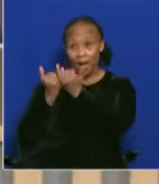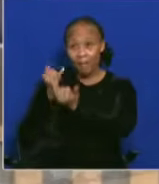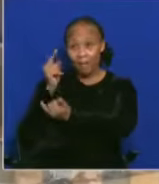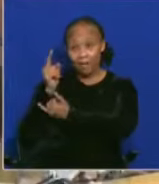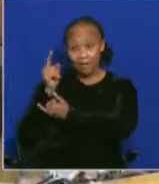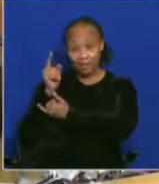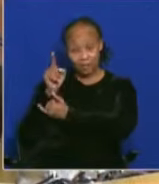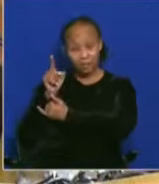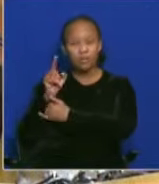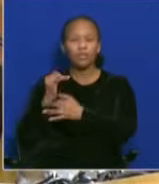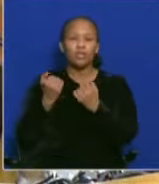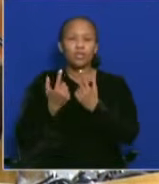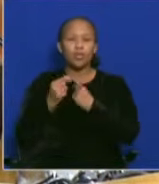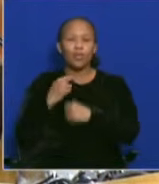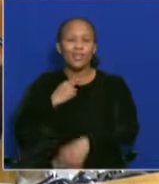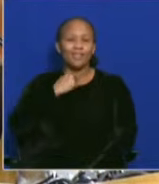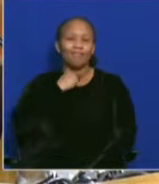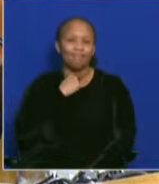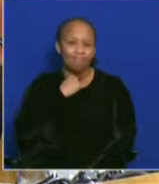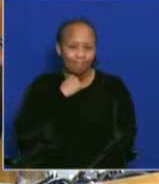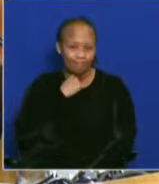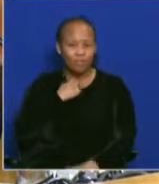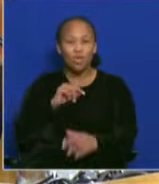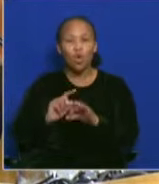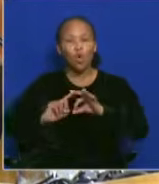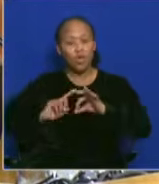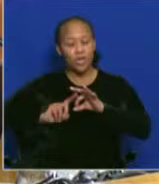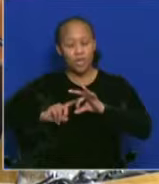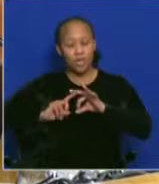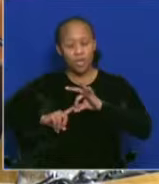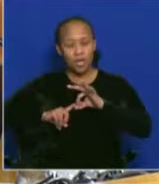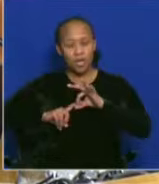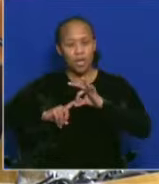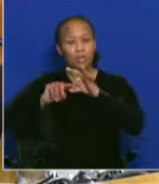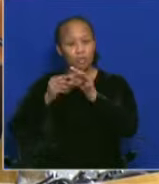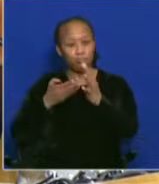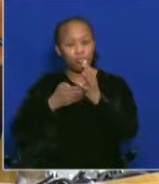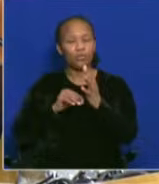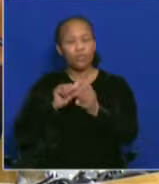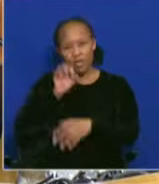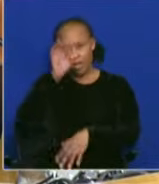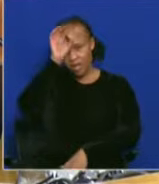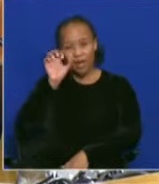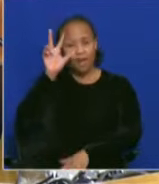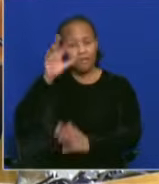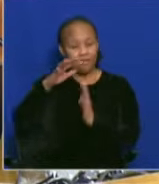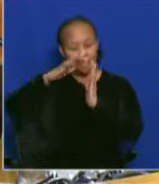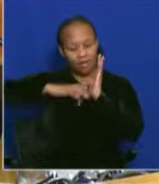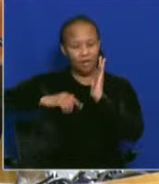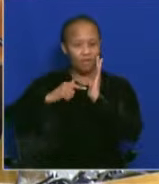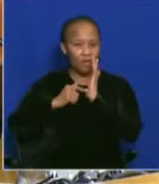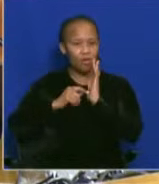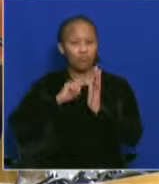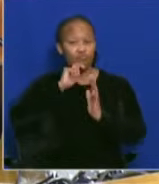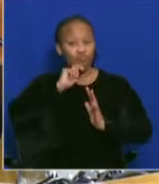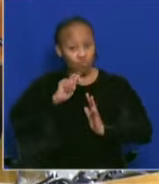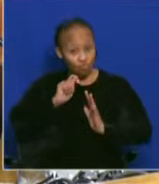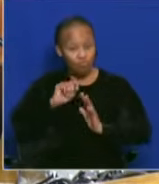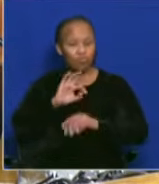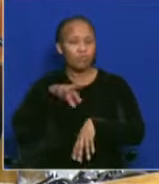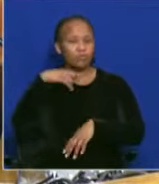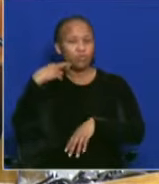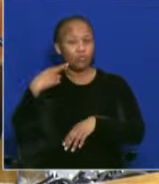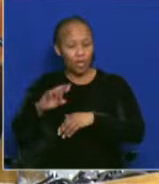whether quotations attributed to the affidavit accurately reflect the original document, whether they have been